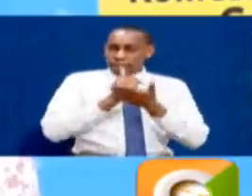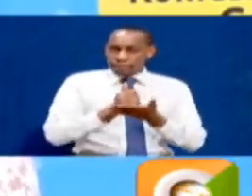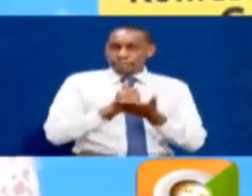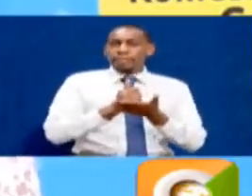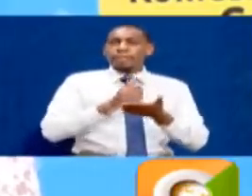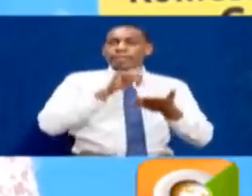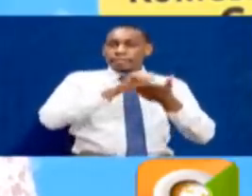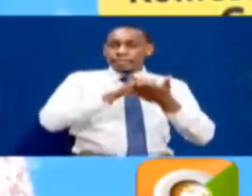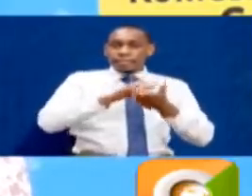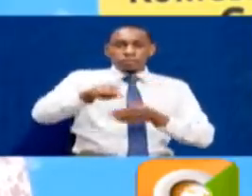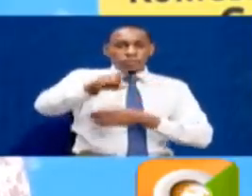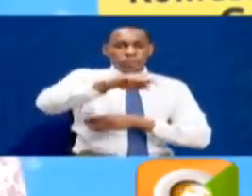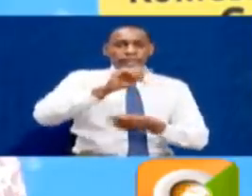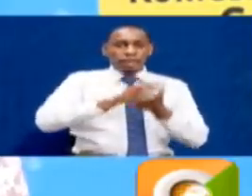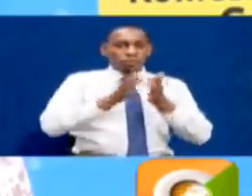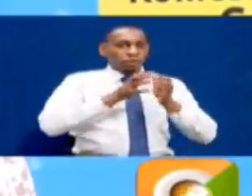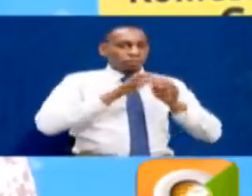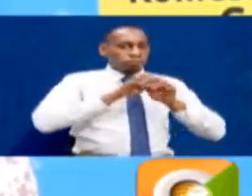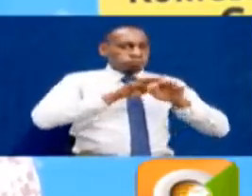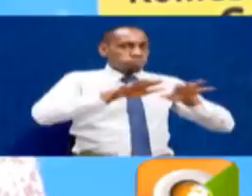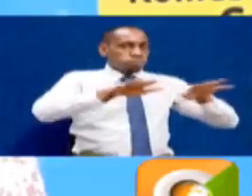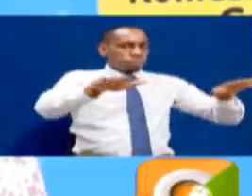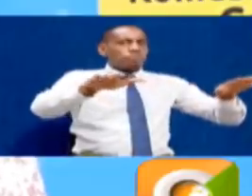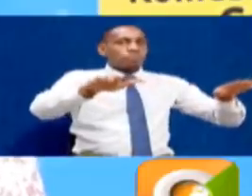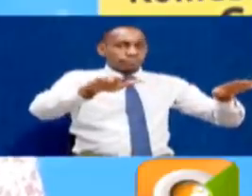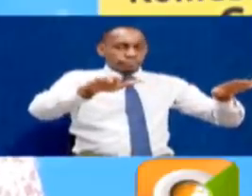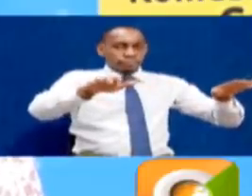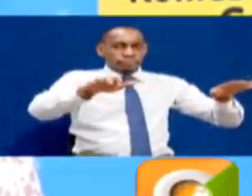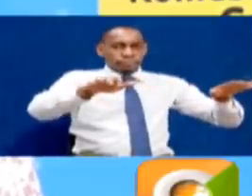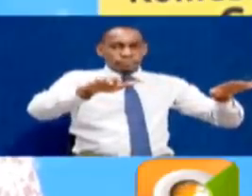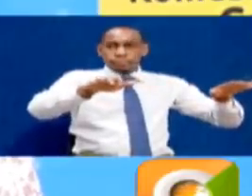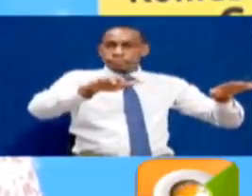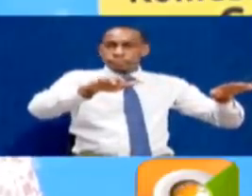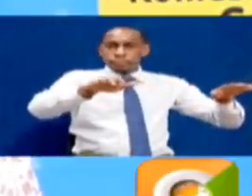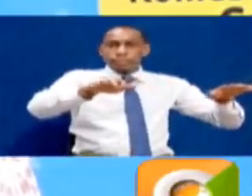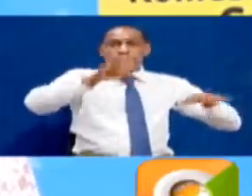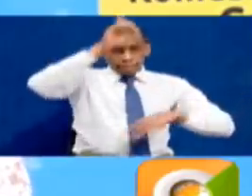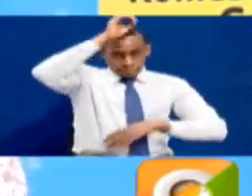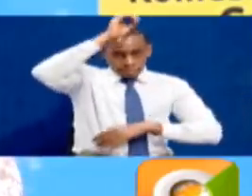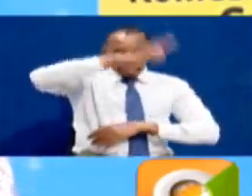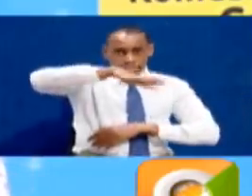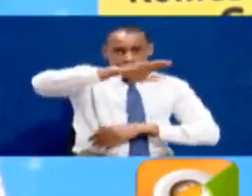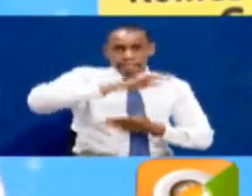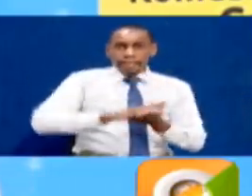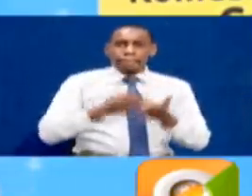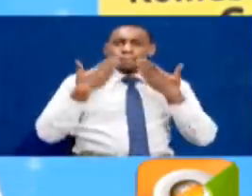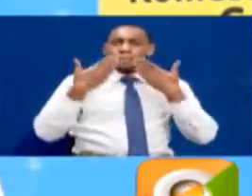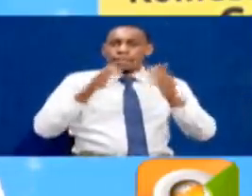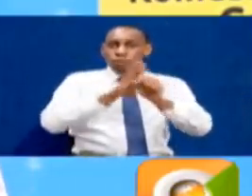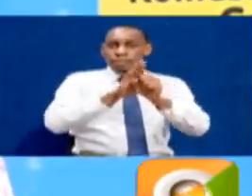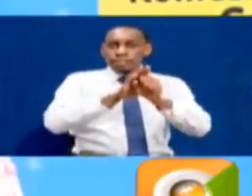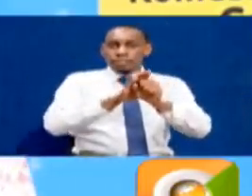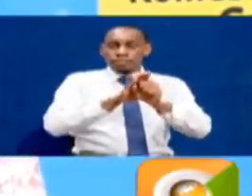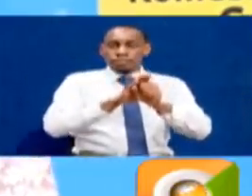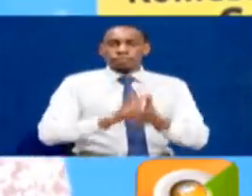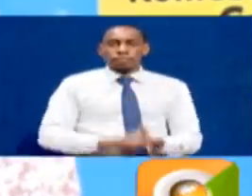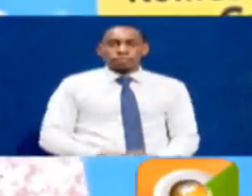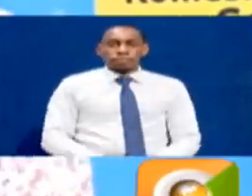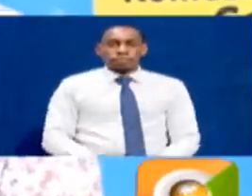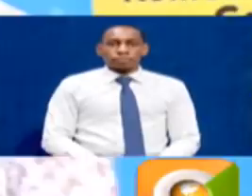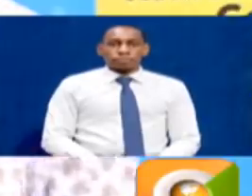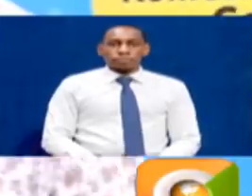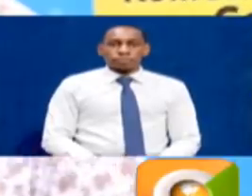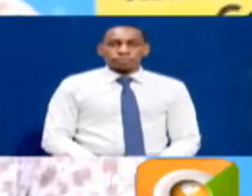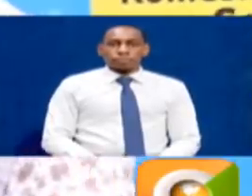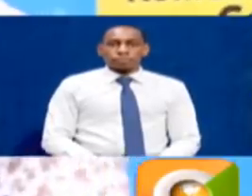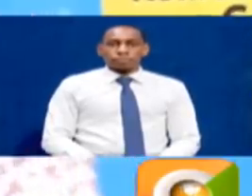sure that we do not get explosions up country. So, Asanteni, thank you very much indeed.